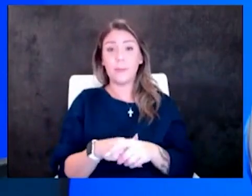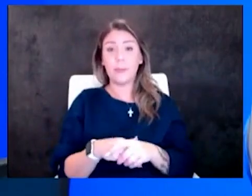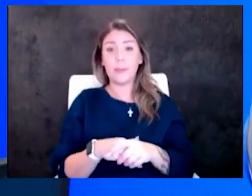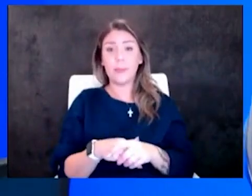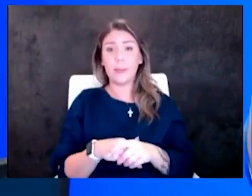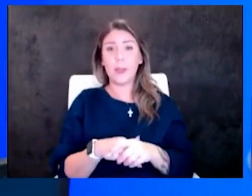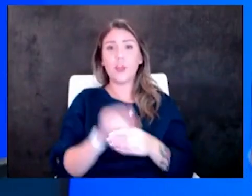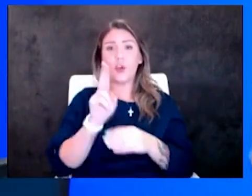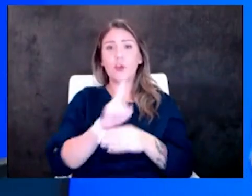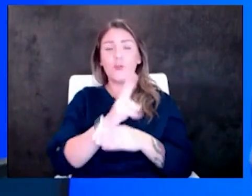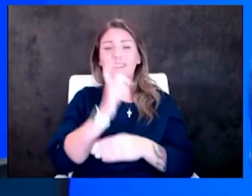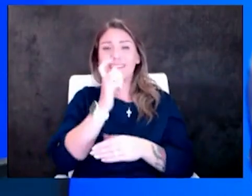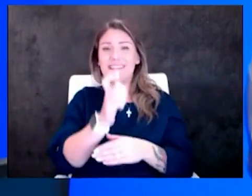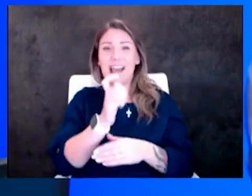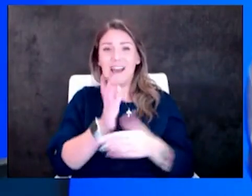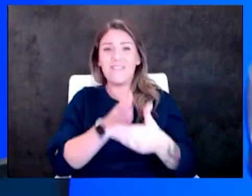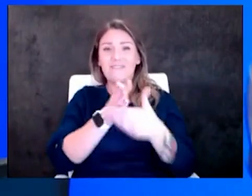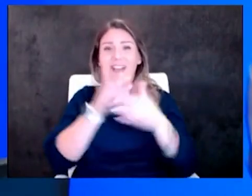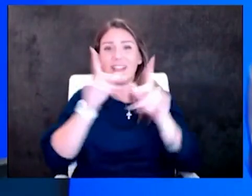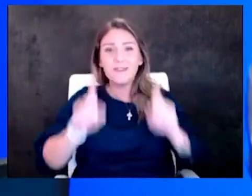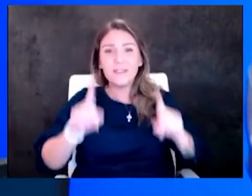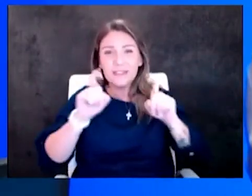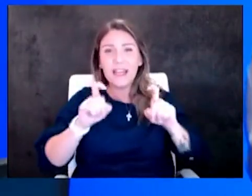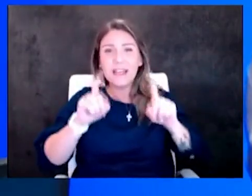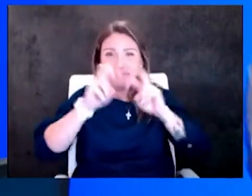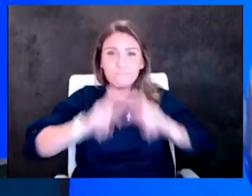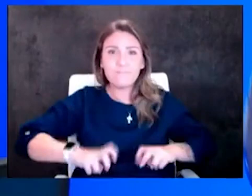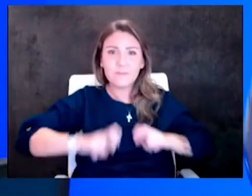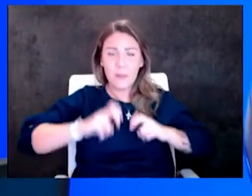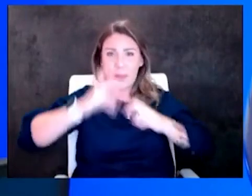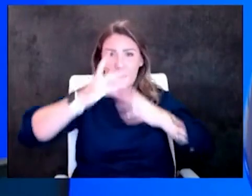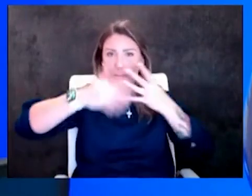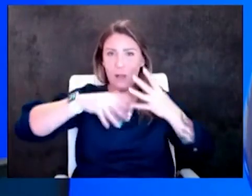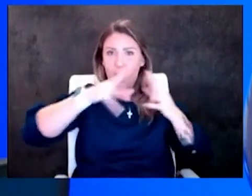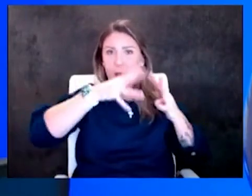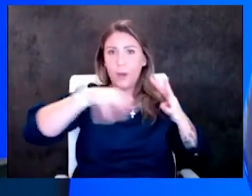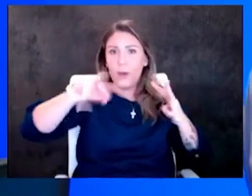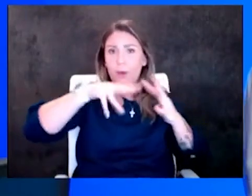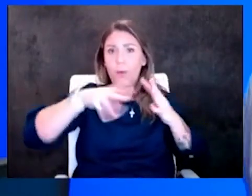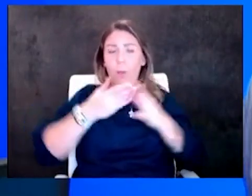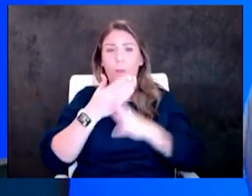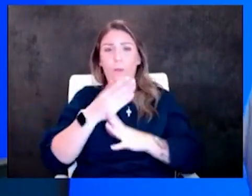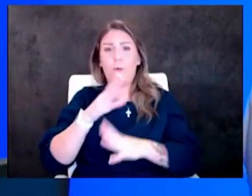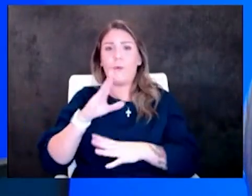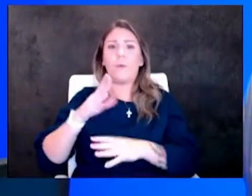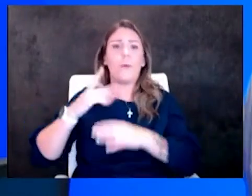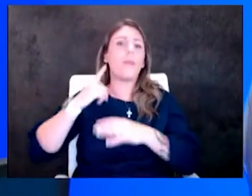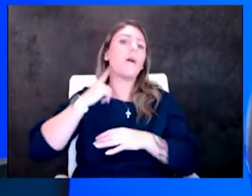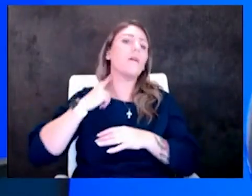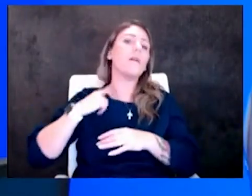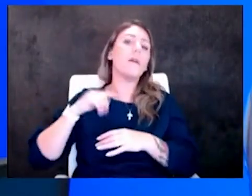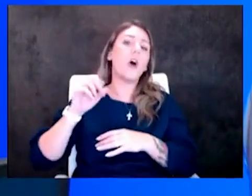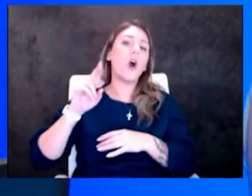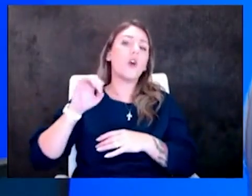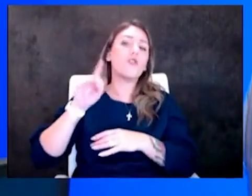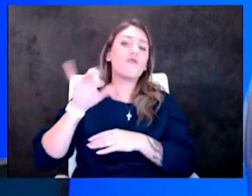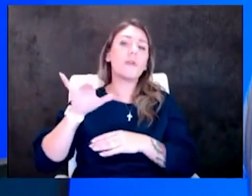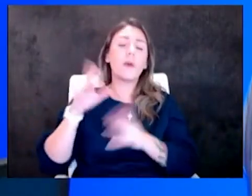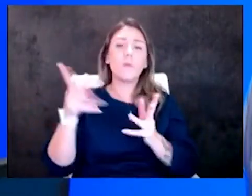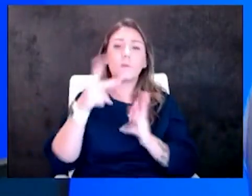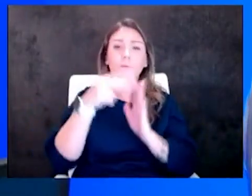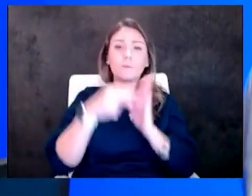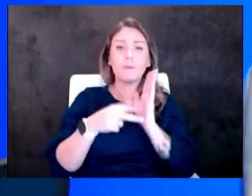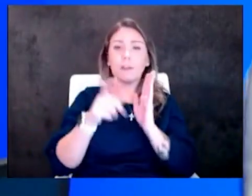non-invasive test to assess the blood flow through the carotid artery. And based on what you read there, they are not finding a specific narrowing, which